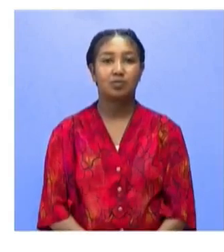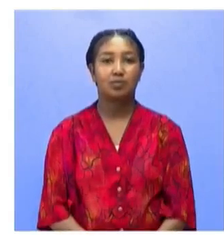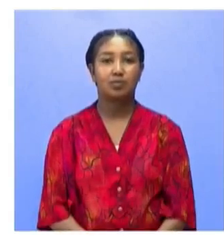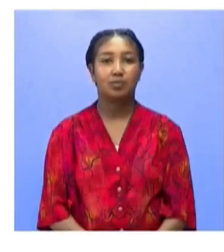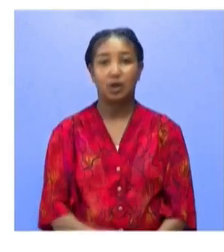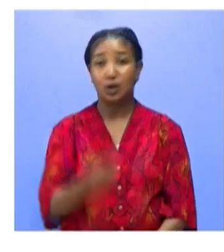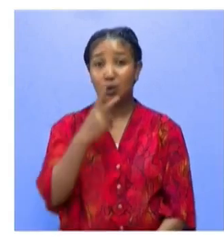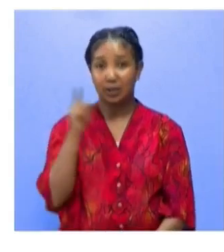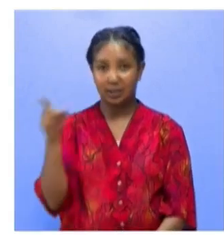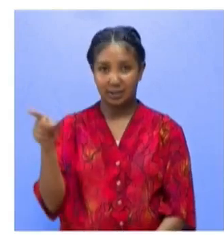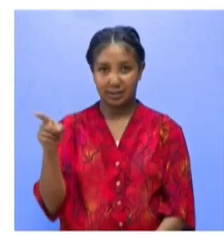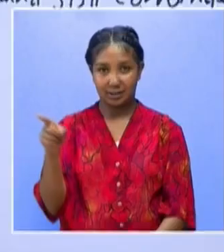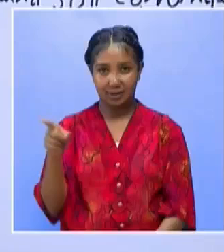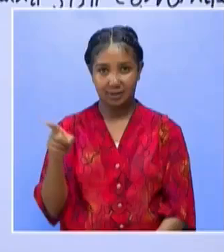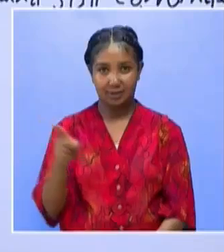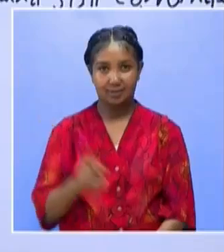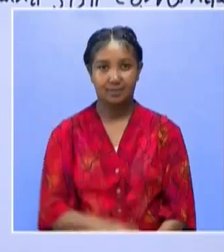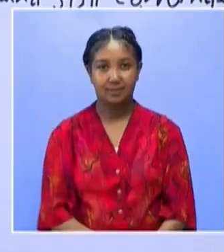Look,